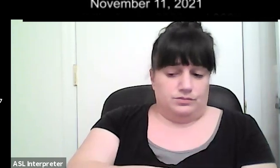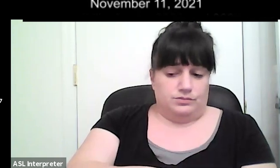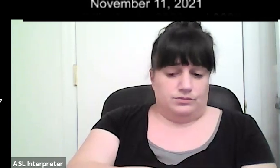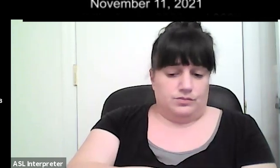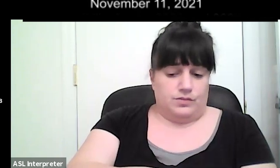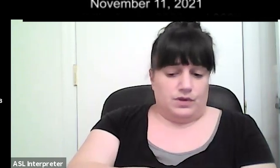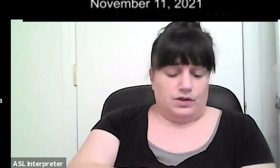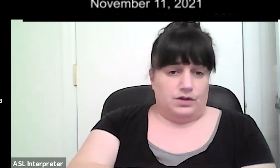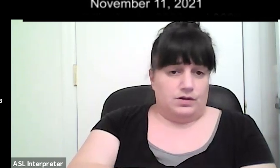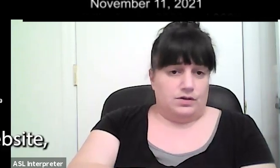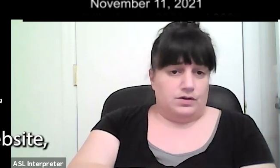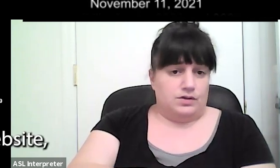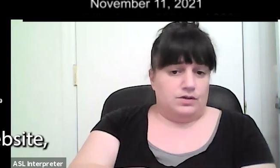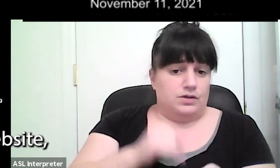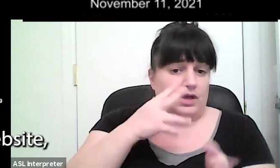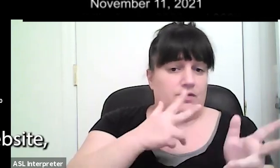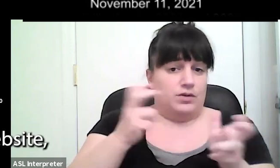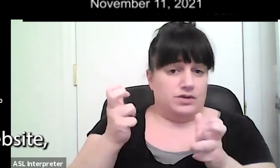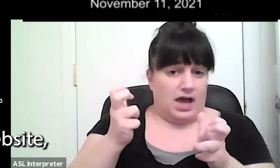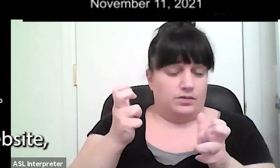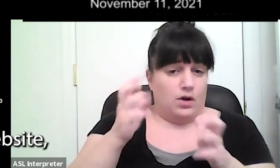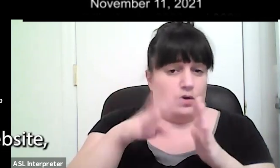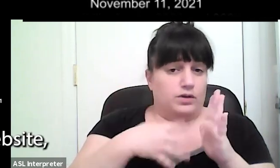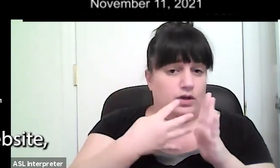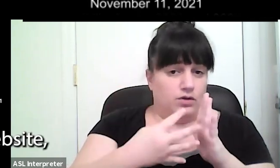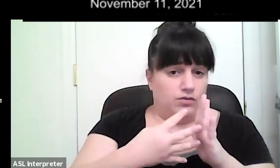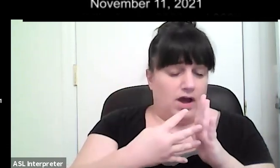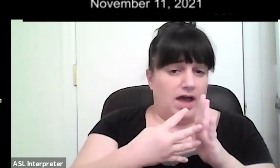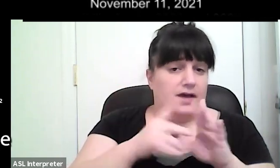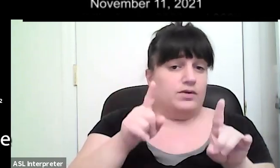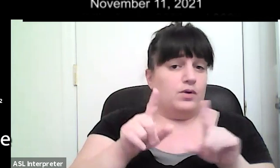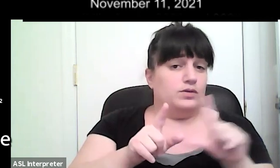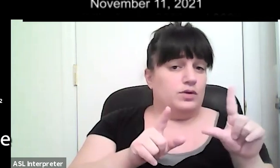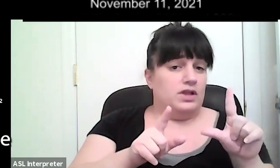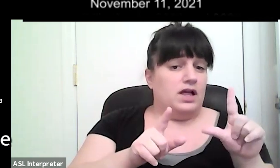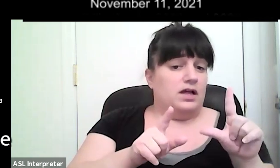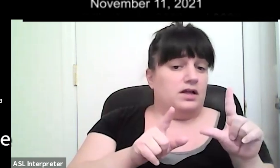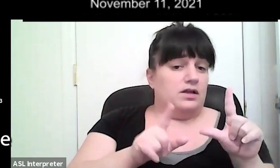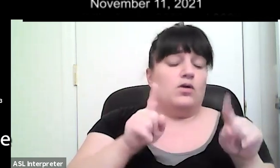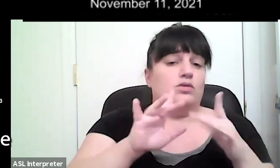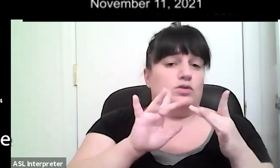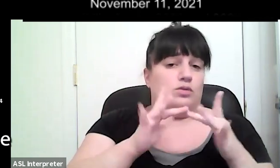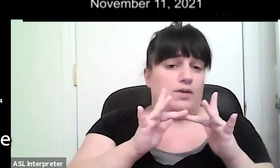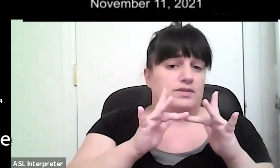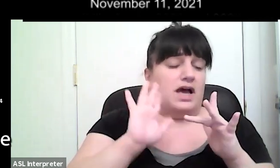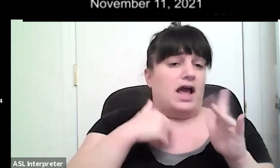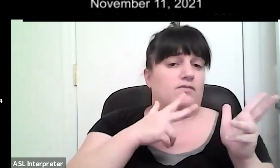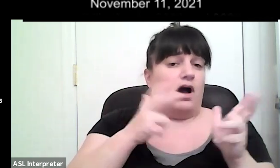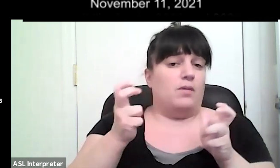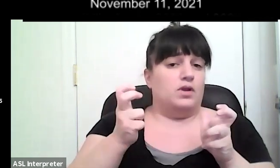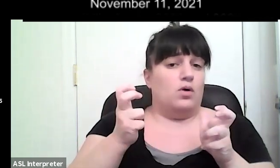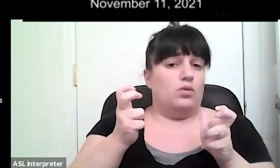So if you download that graph and then go to the website, there is an option to upload